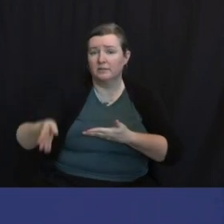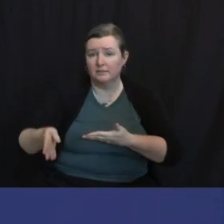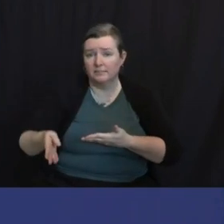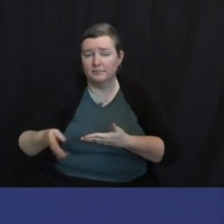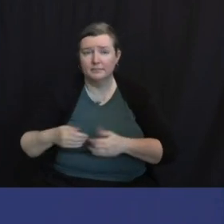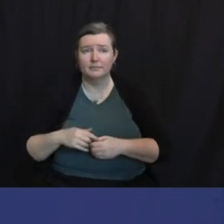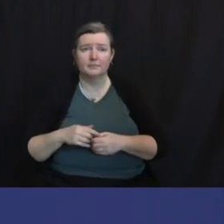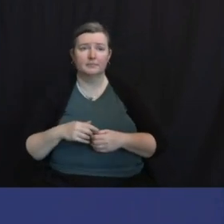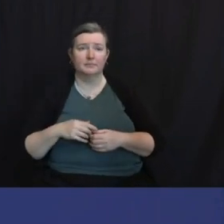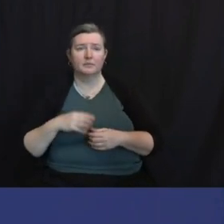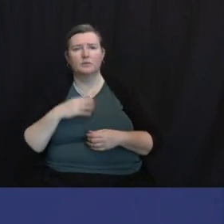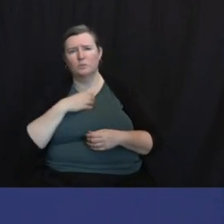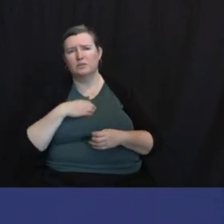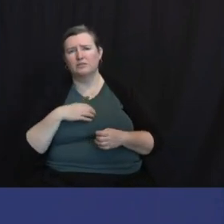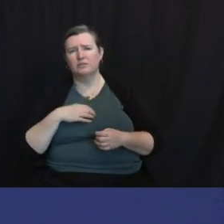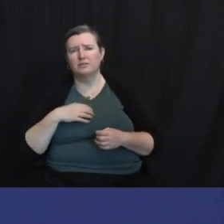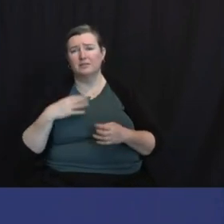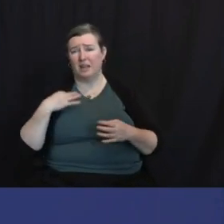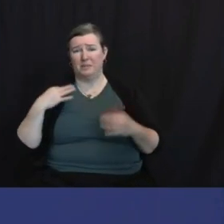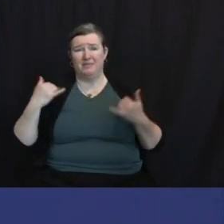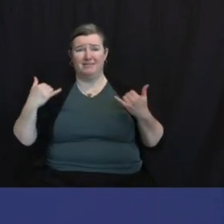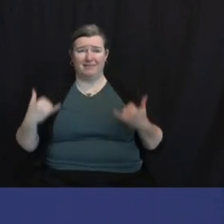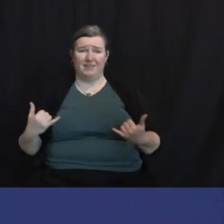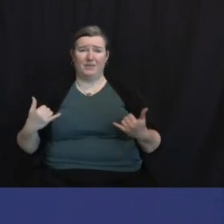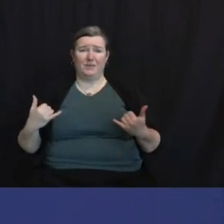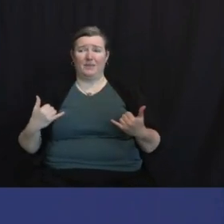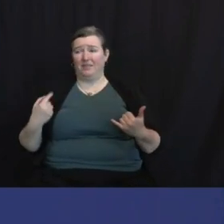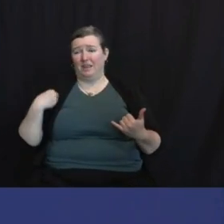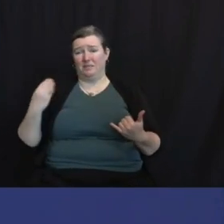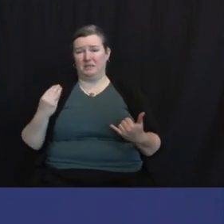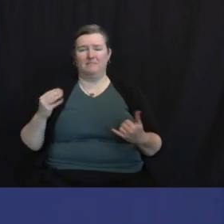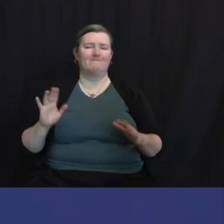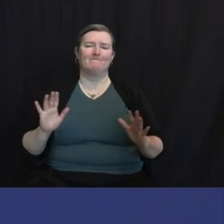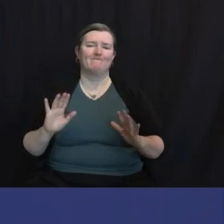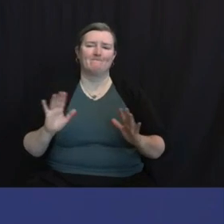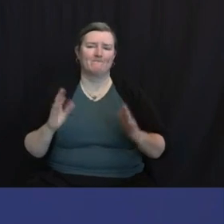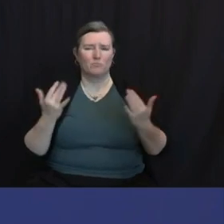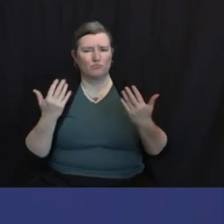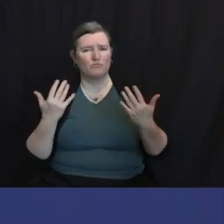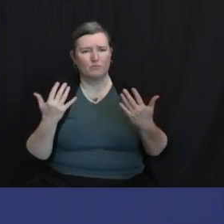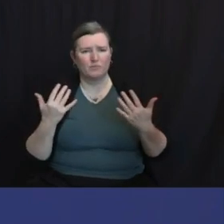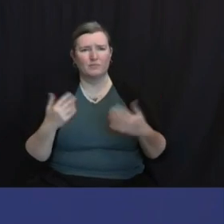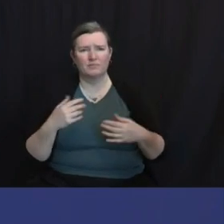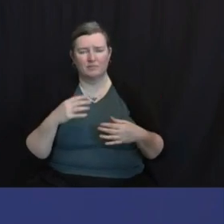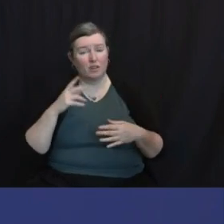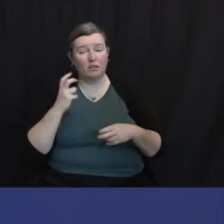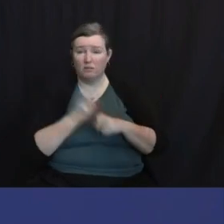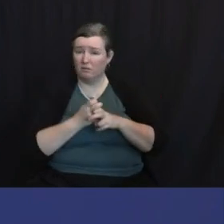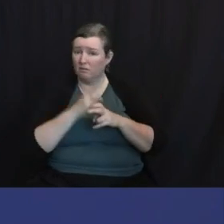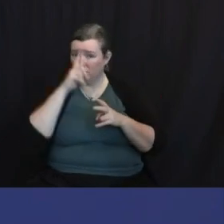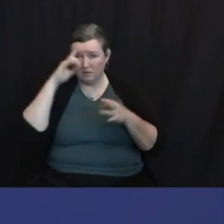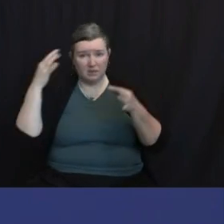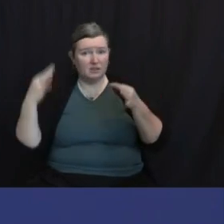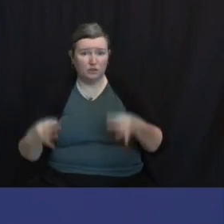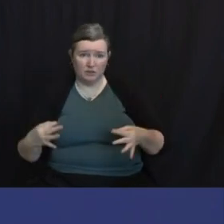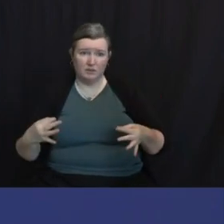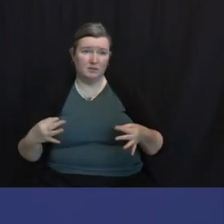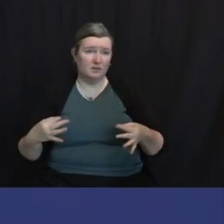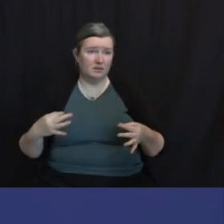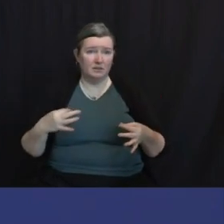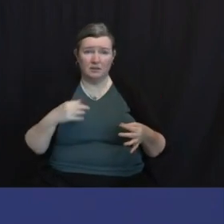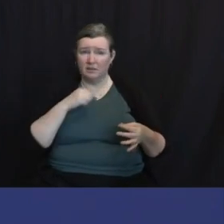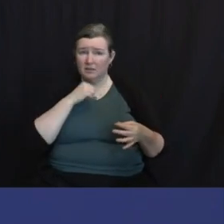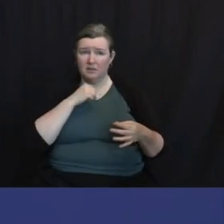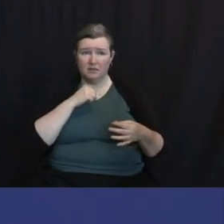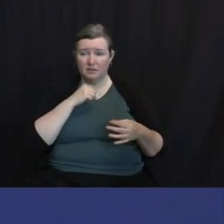past Monday. We get that. We understand it. These are very tough decisions. But remember, folks, it is a week from Monday.